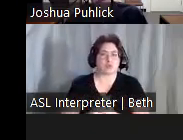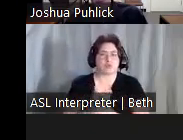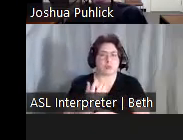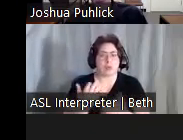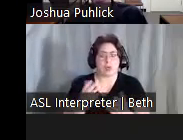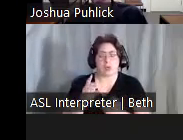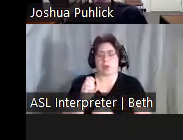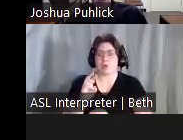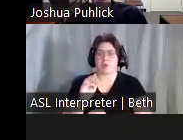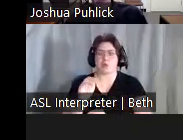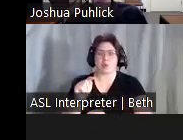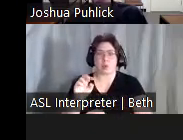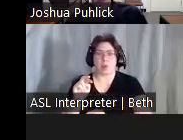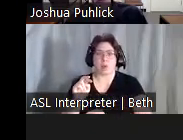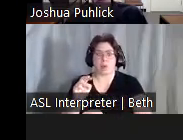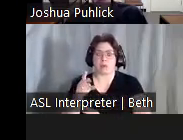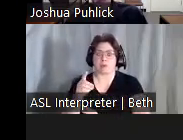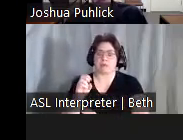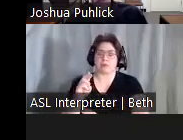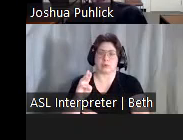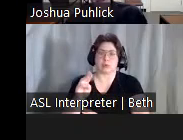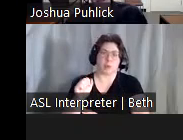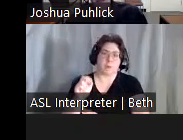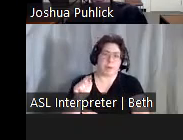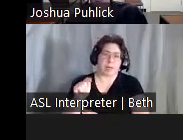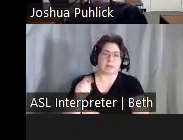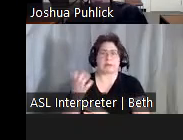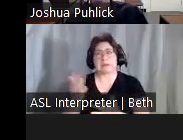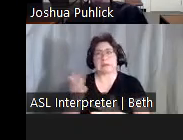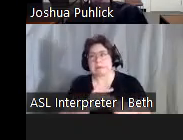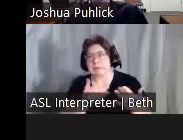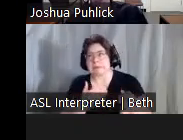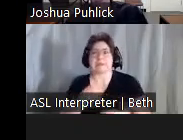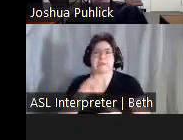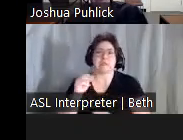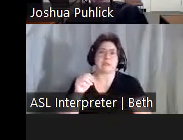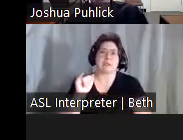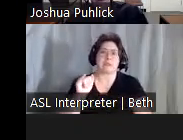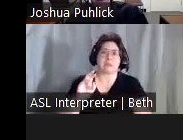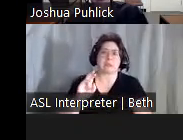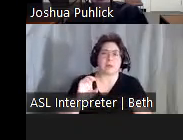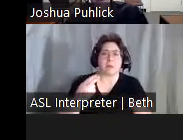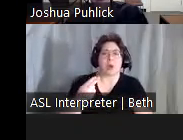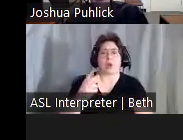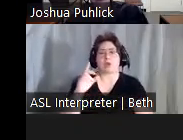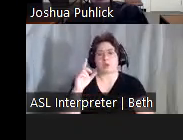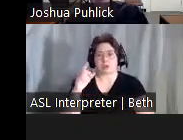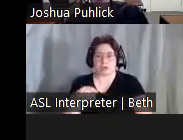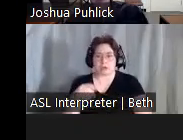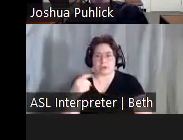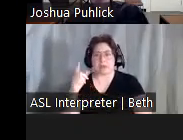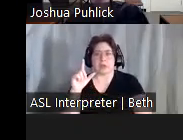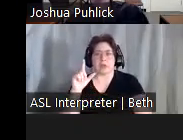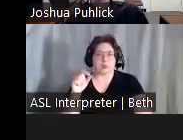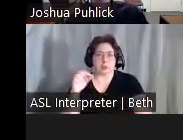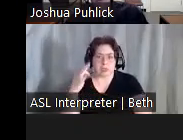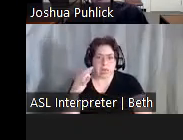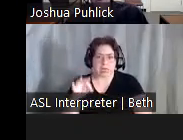the month of March in 2019, 2021, and 2023.